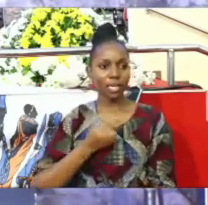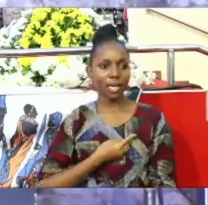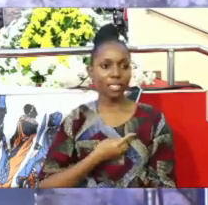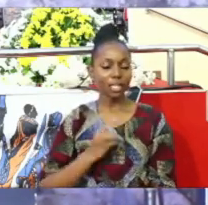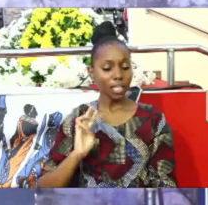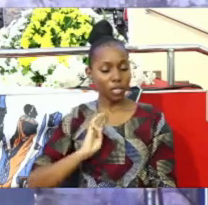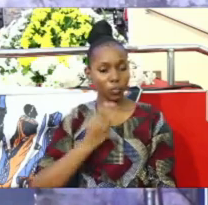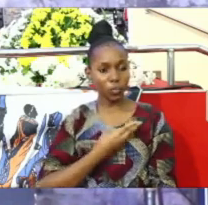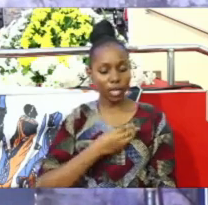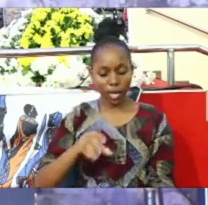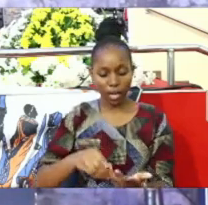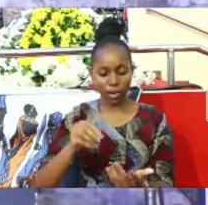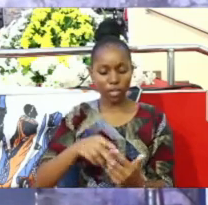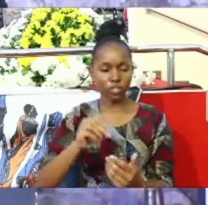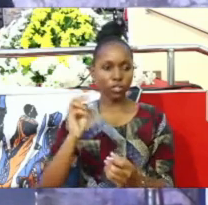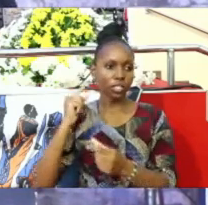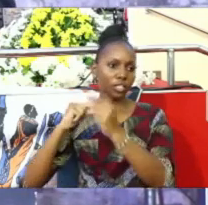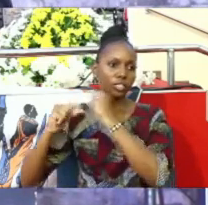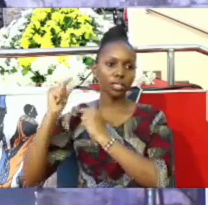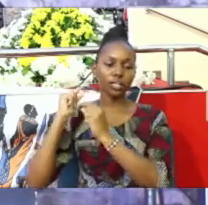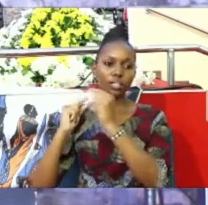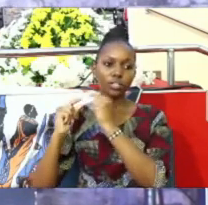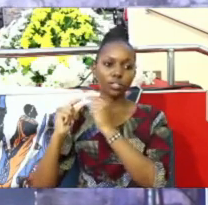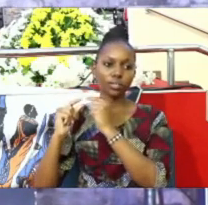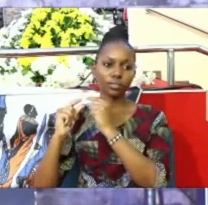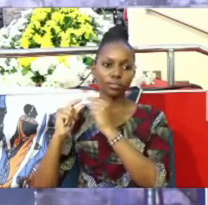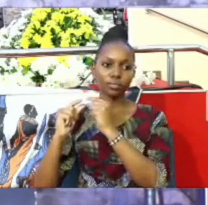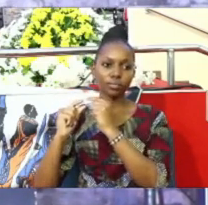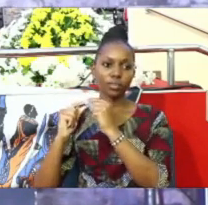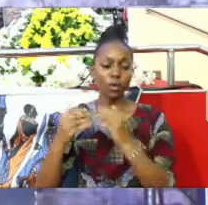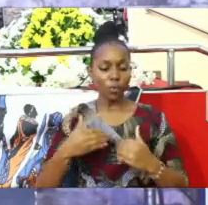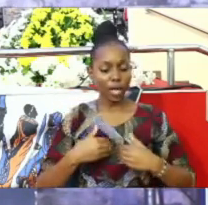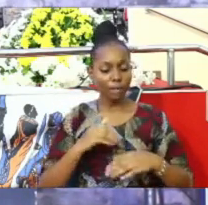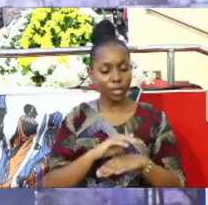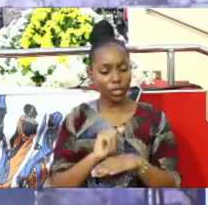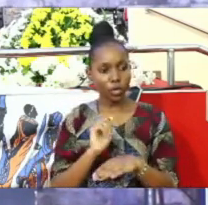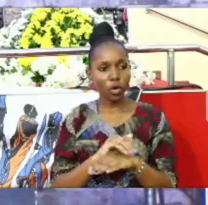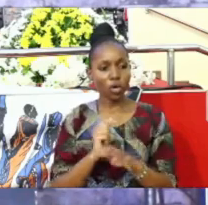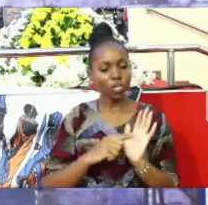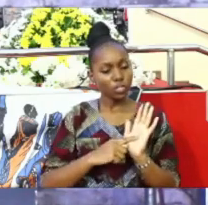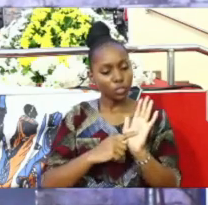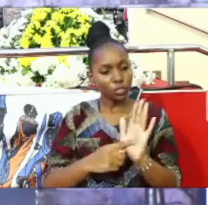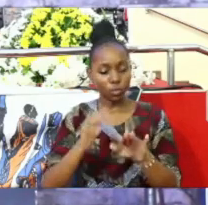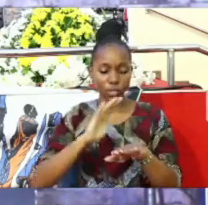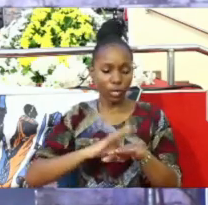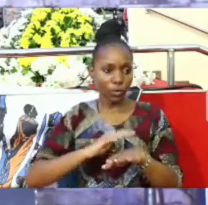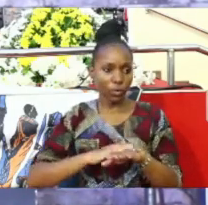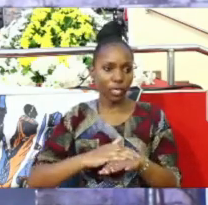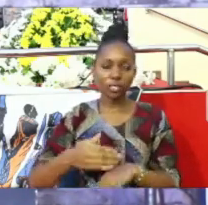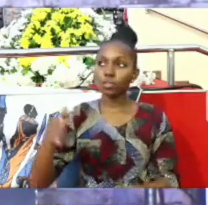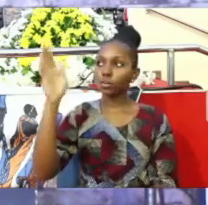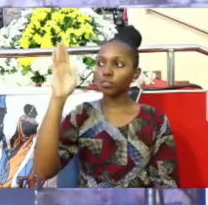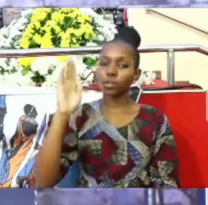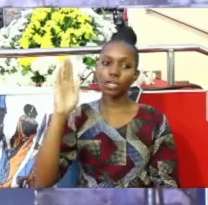leo ikatukumbusha kwamba sisi ni taifa kizazi teule. We have been called to show the excellency of the